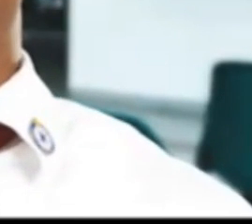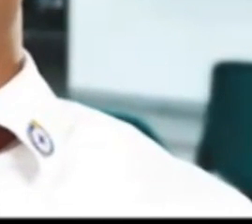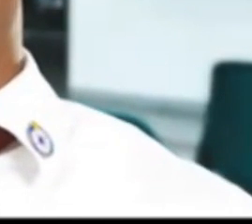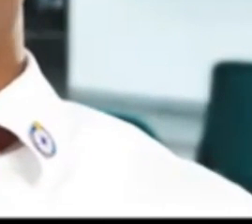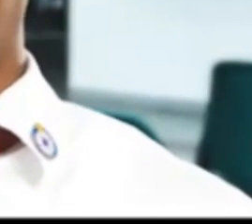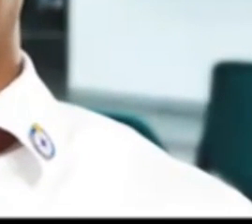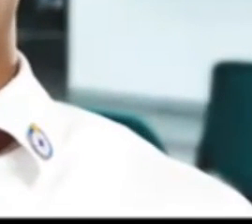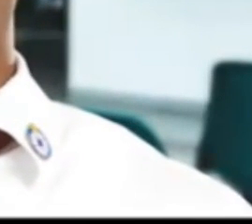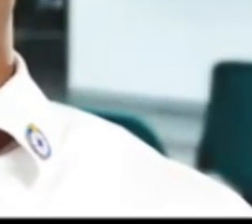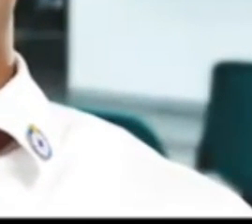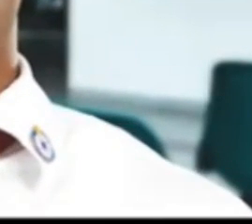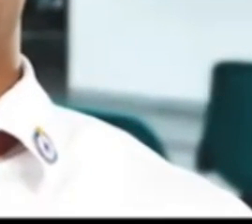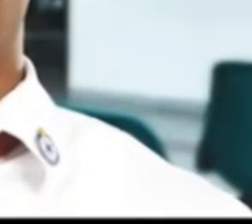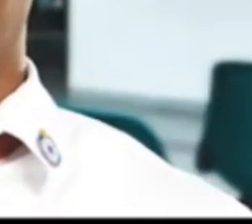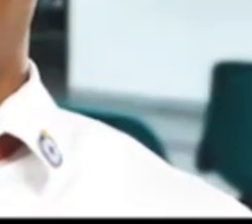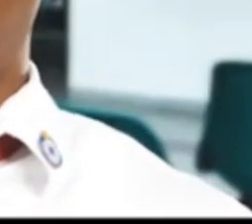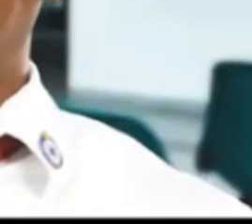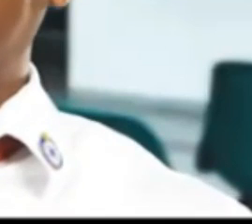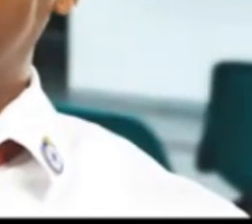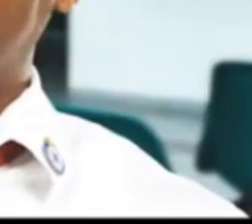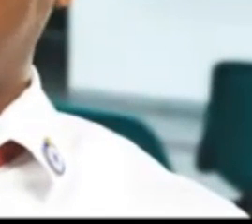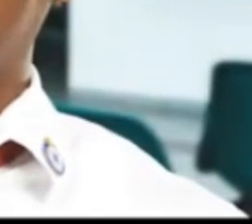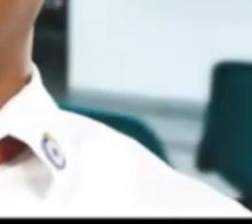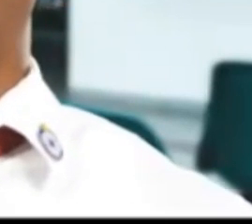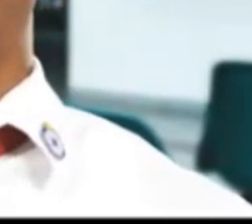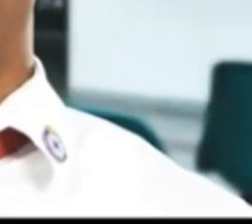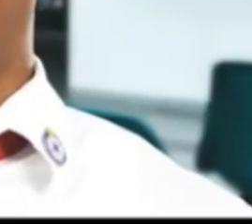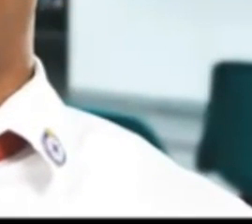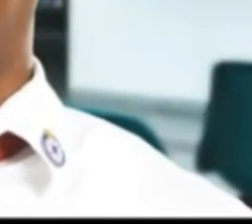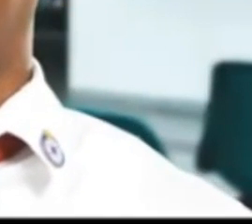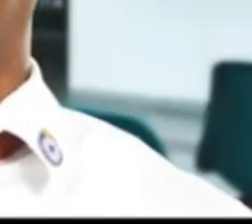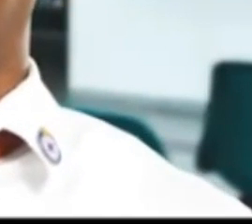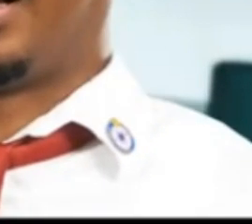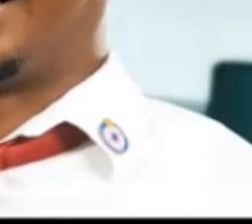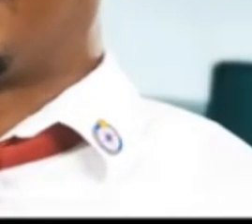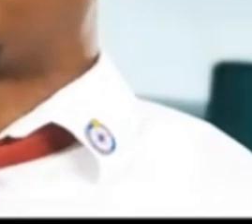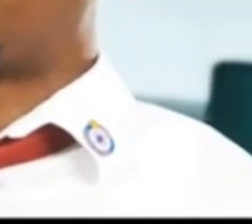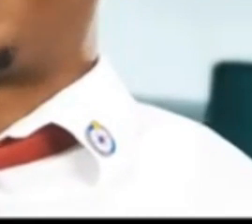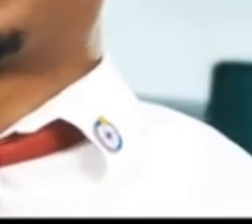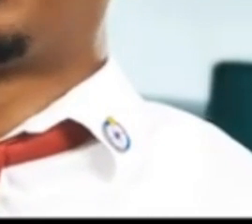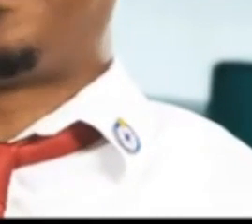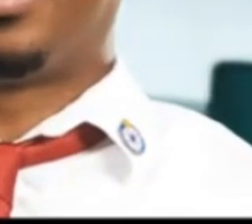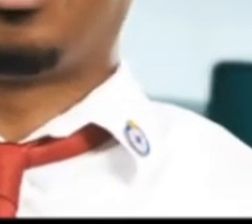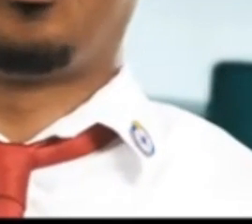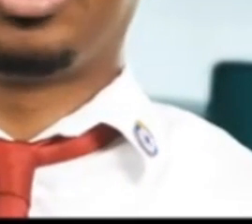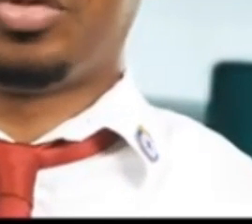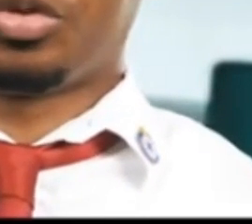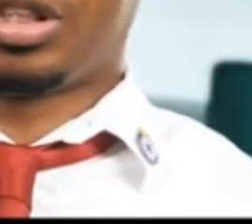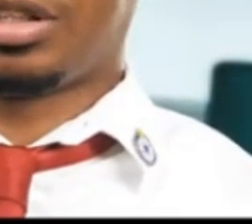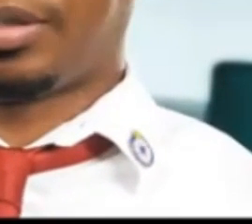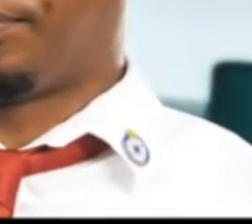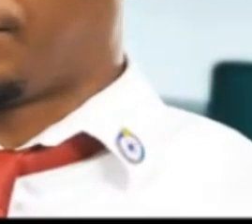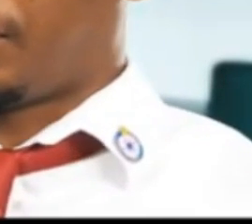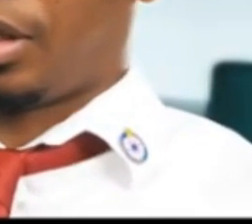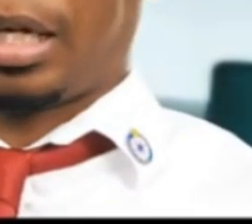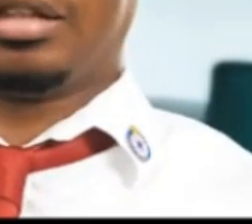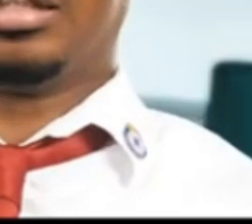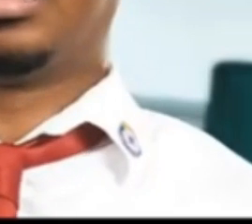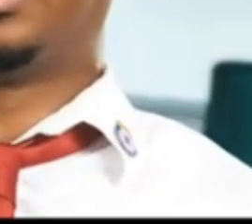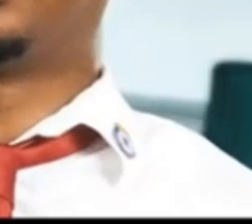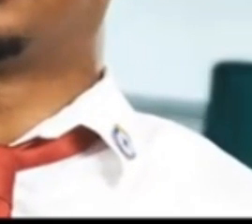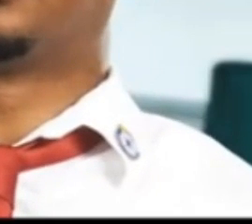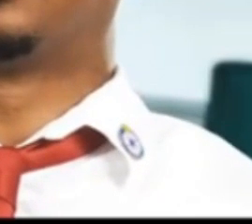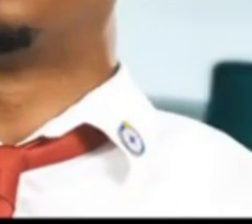rebroadcasting of a prior presentation that was due to circumstances completely beyond our control here